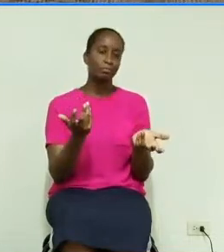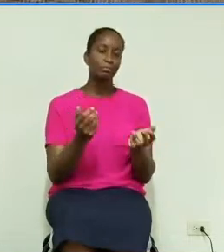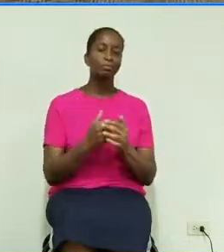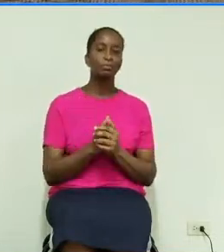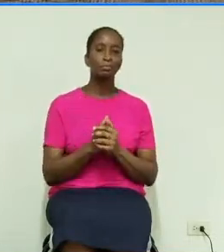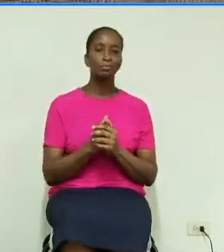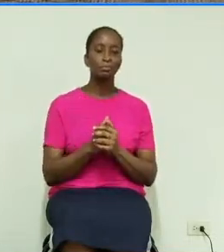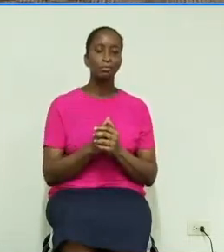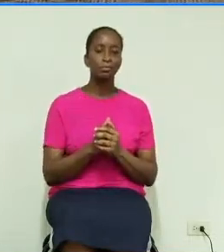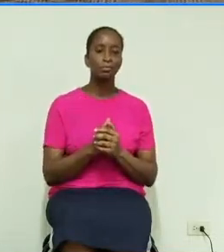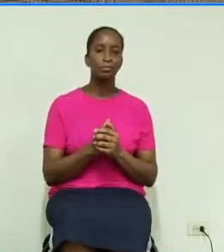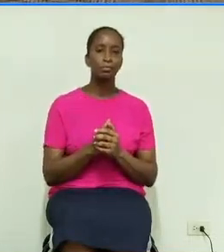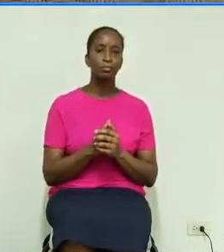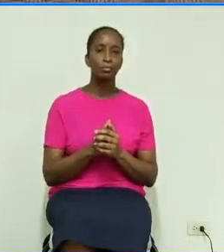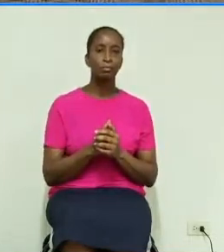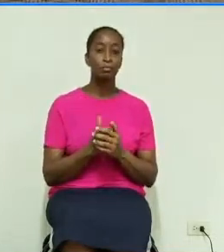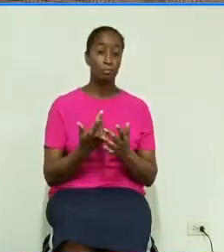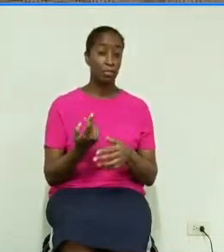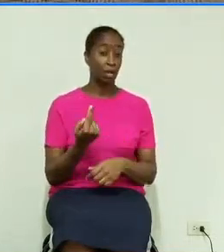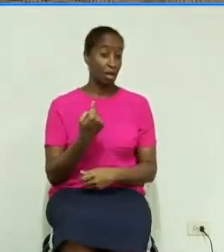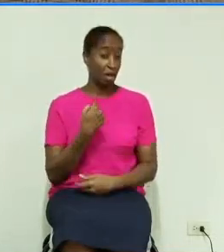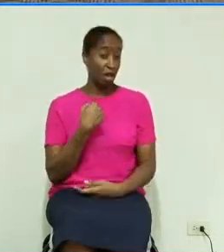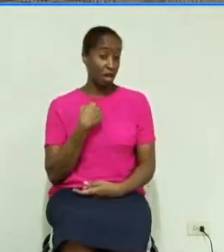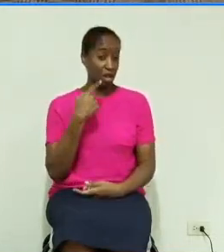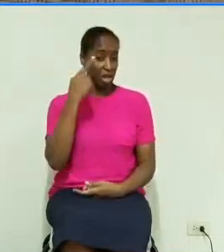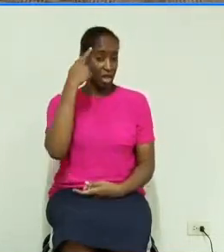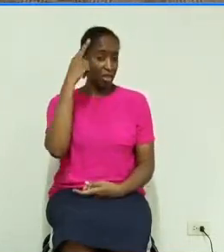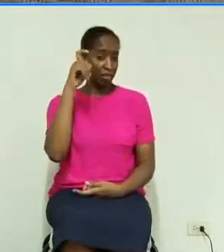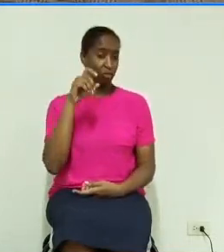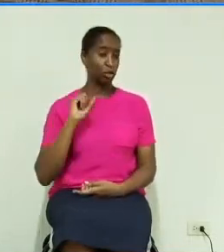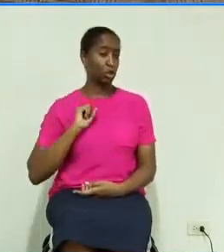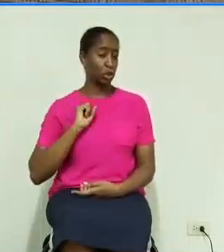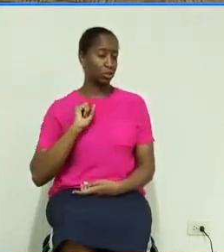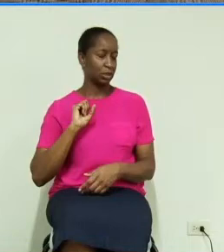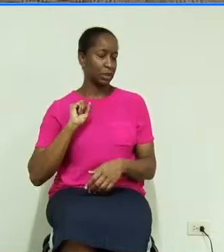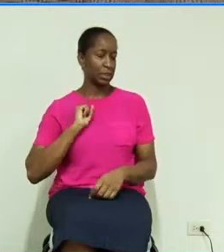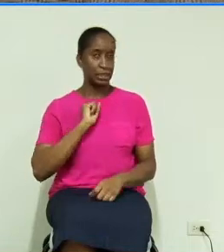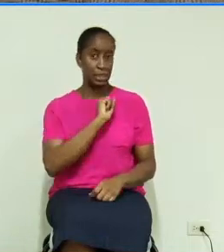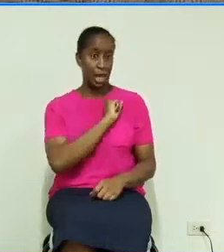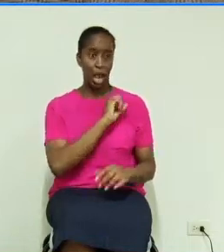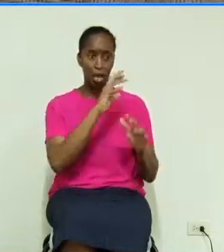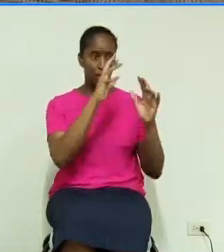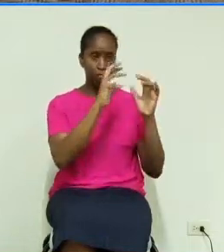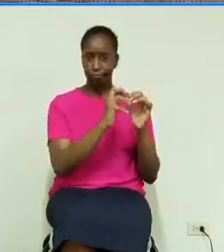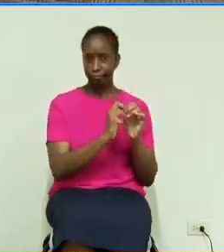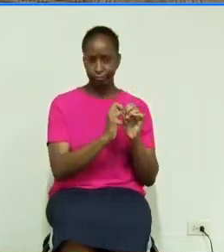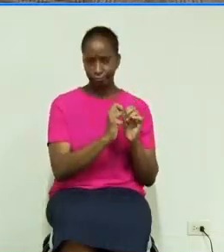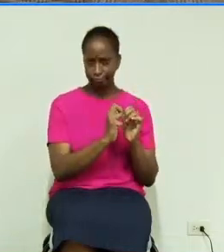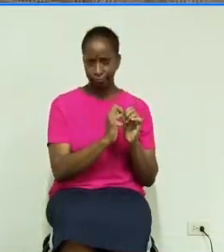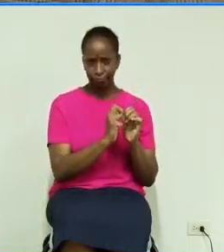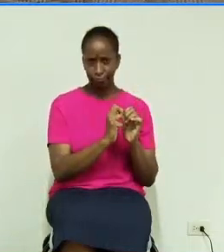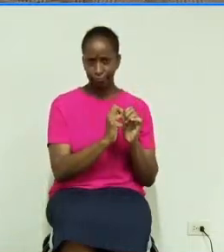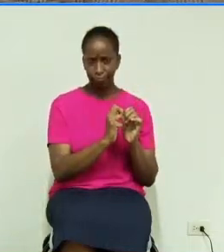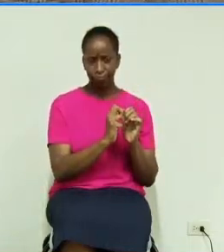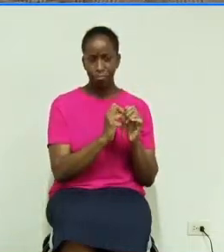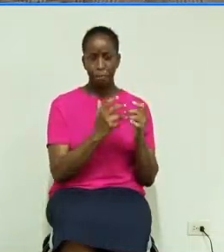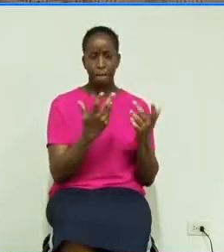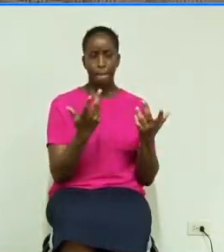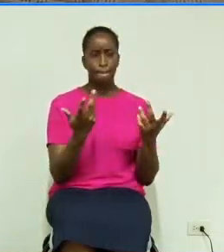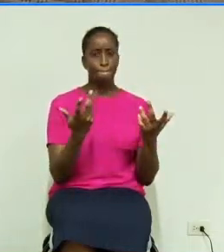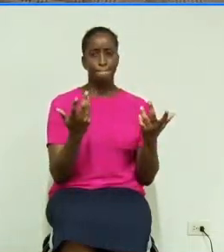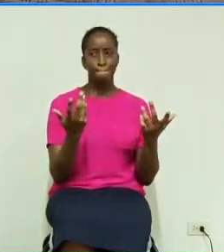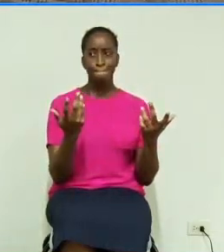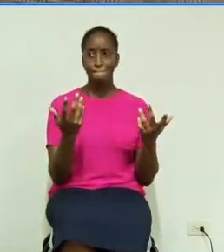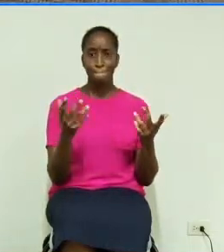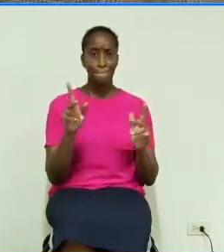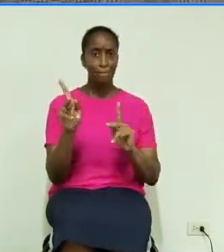advocating that we scrap the Senate, and I haven't heard any reason advanced as to why it should be scrapped. But if